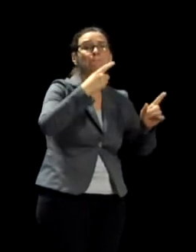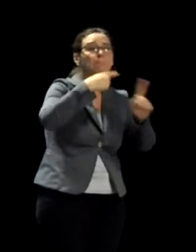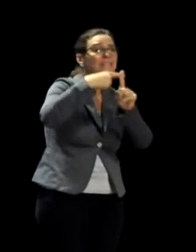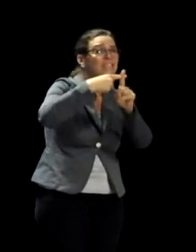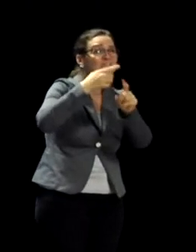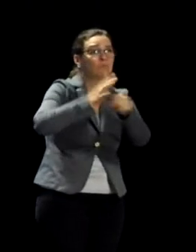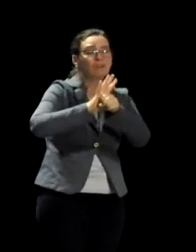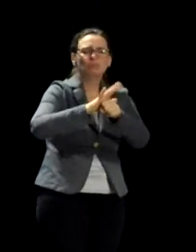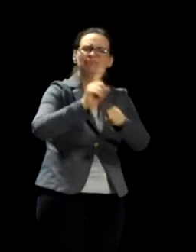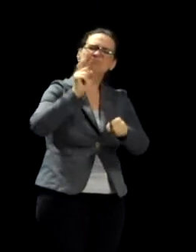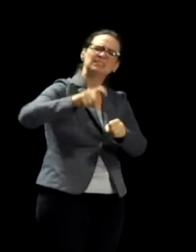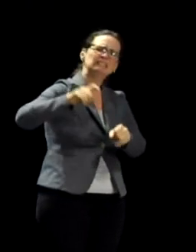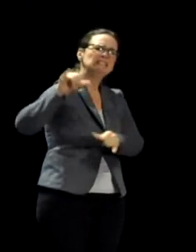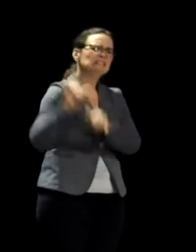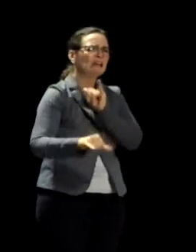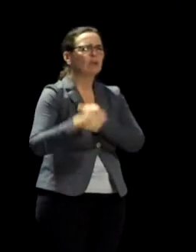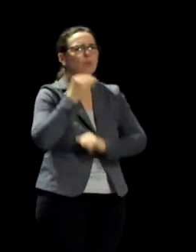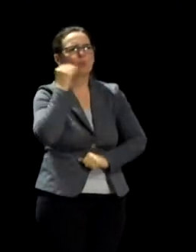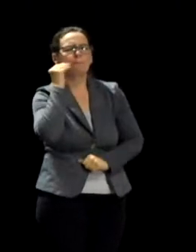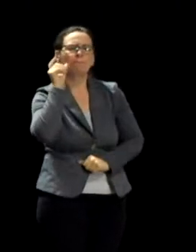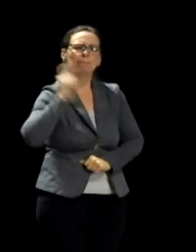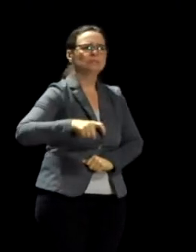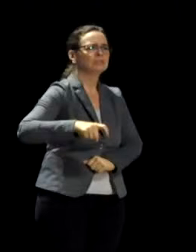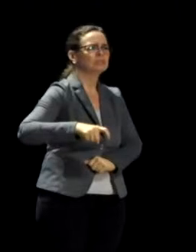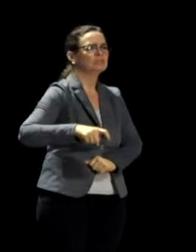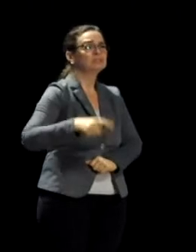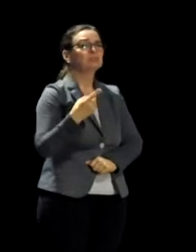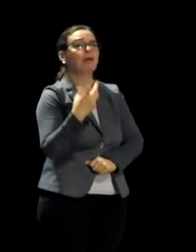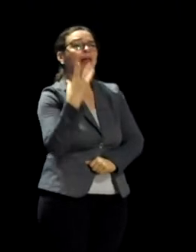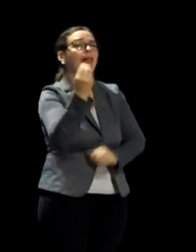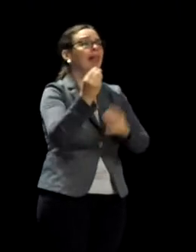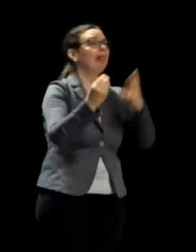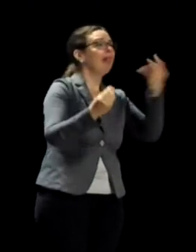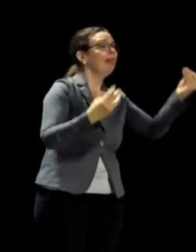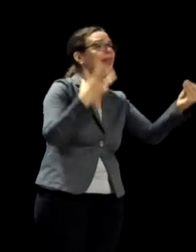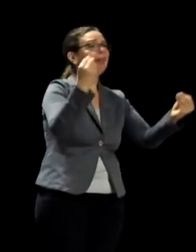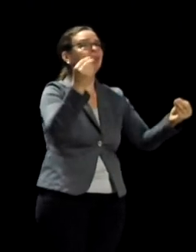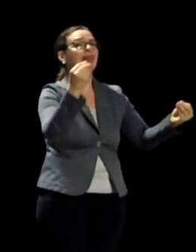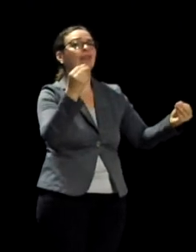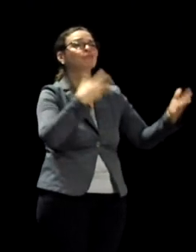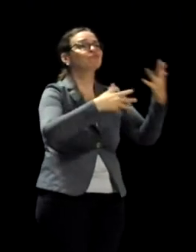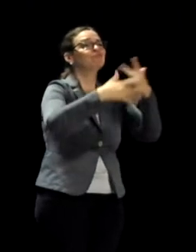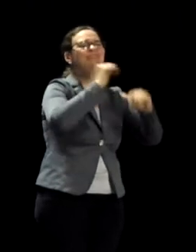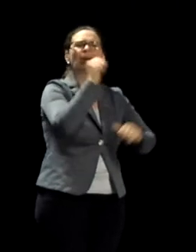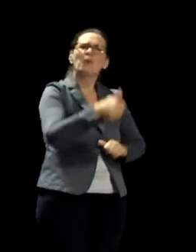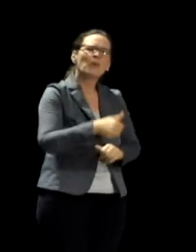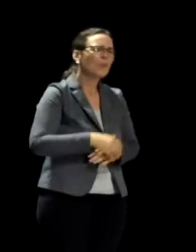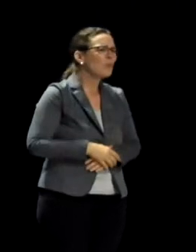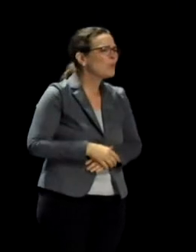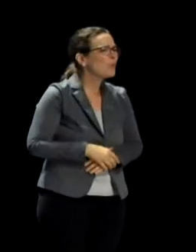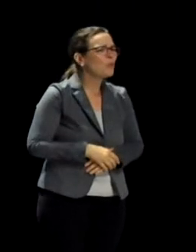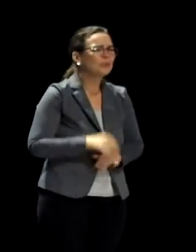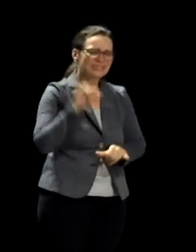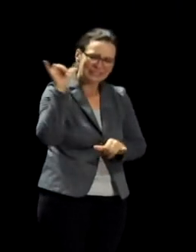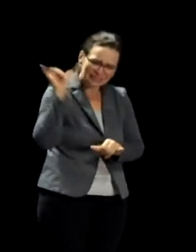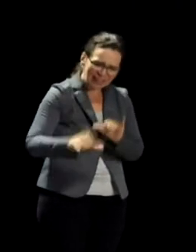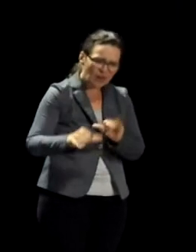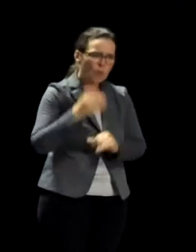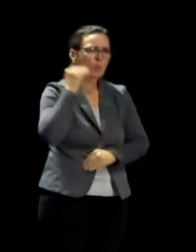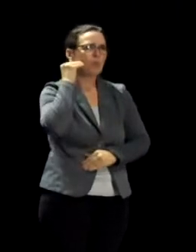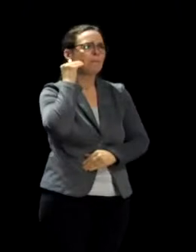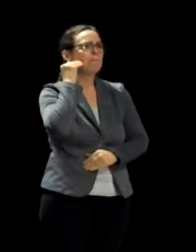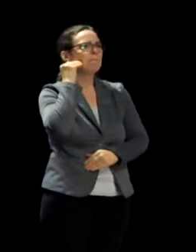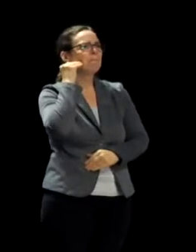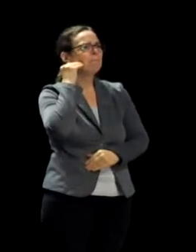test result, and you're at home because there's a higher probability that you have COVID. And so if what has been reported is accurate, and I'm